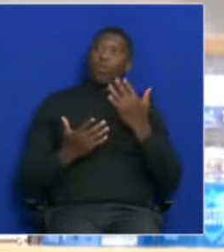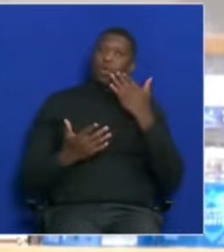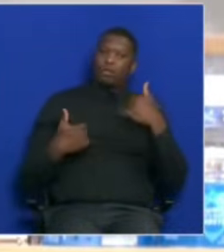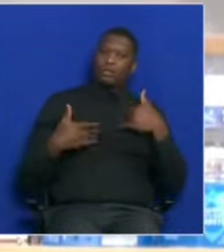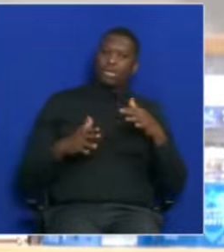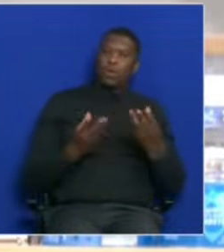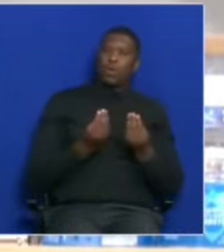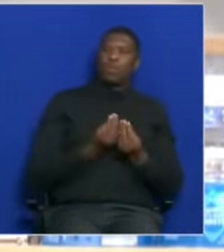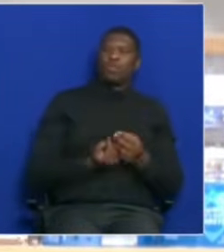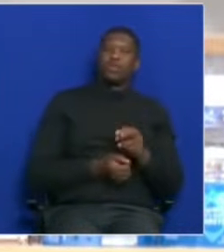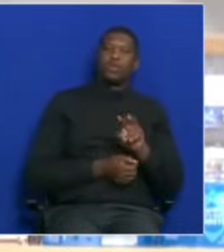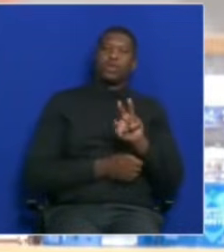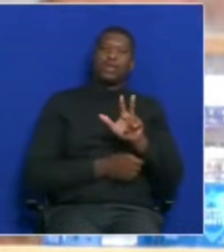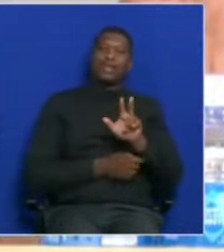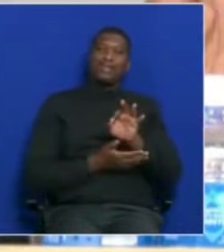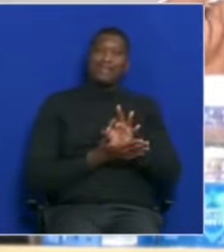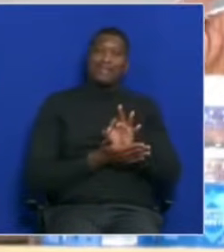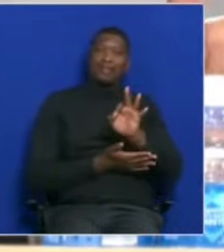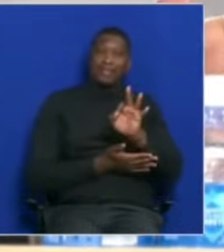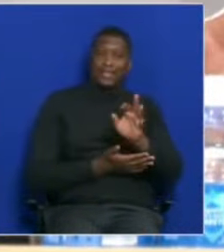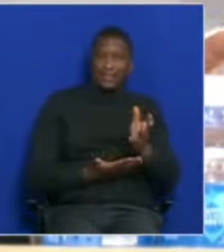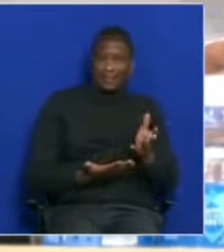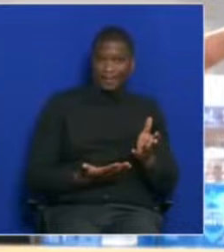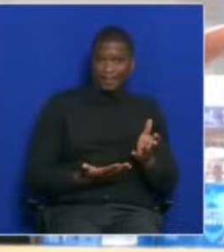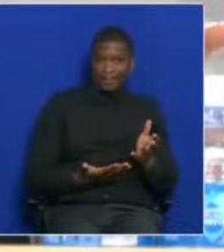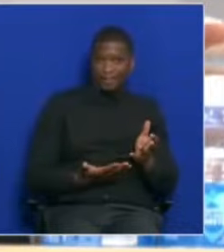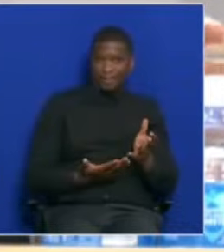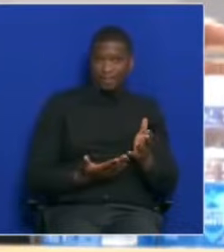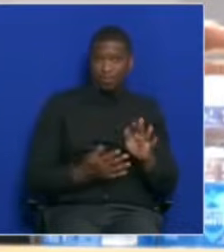right? 2813.